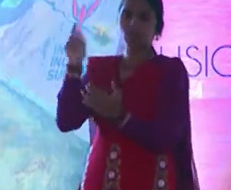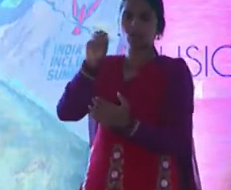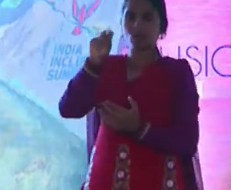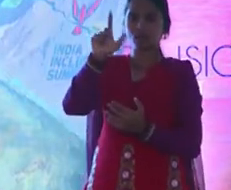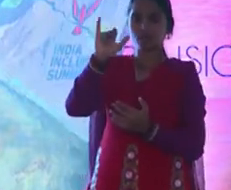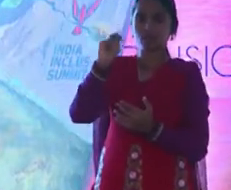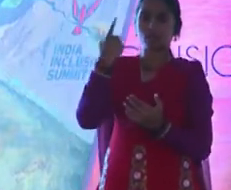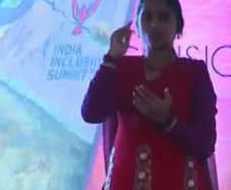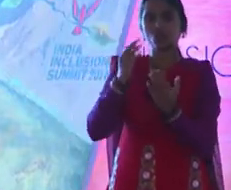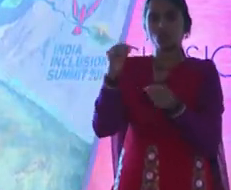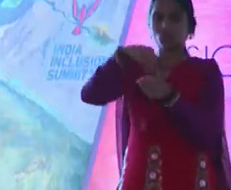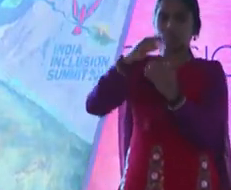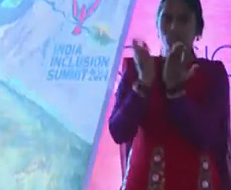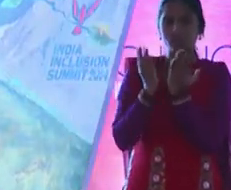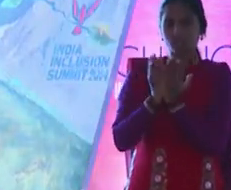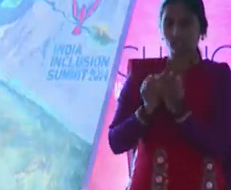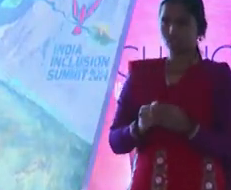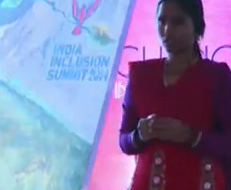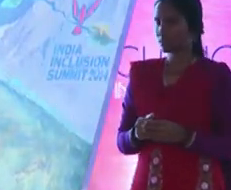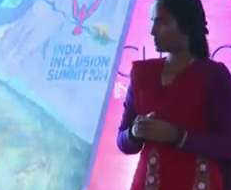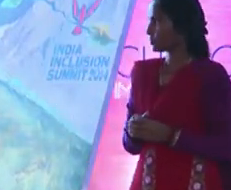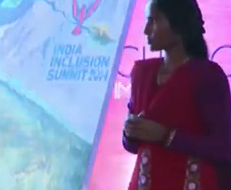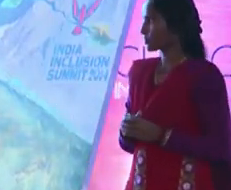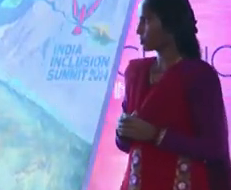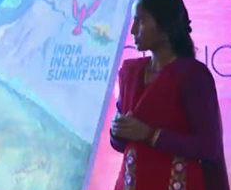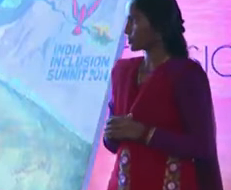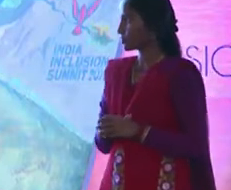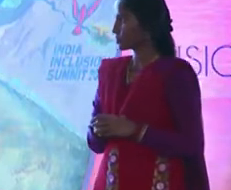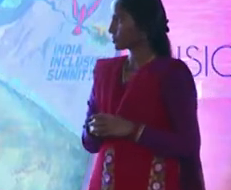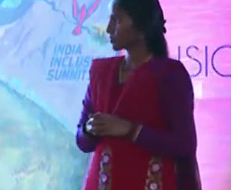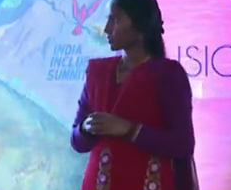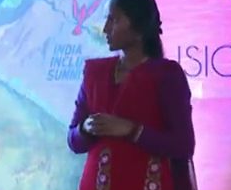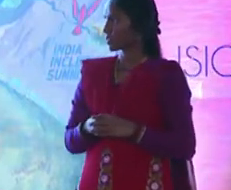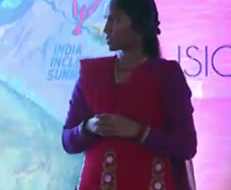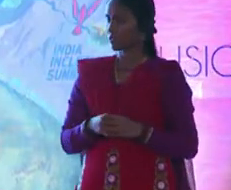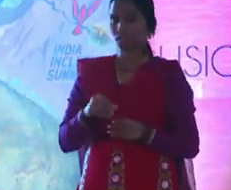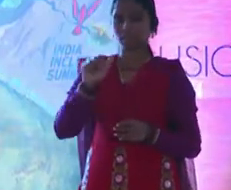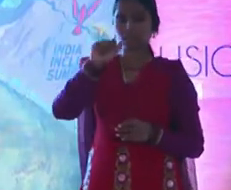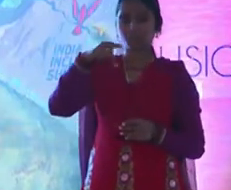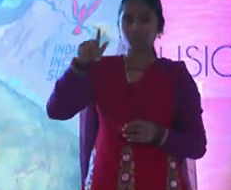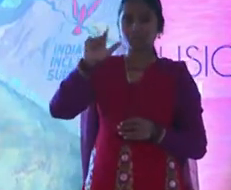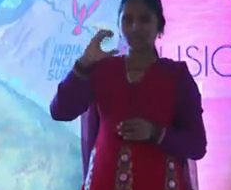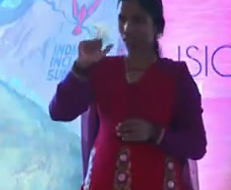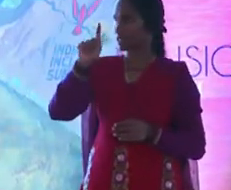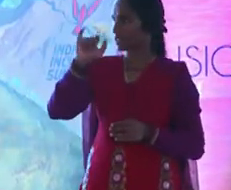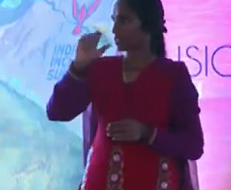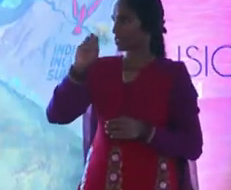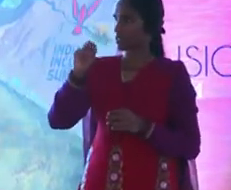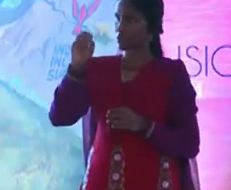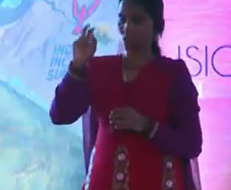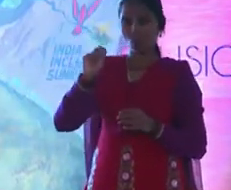scheme now for overseas scholarships. And the applications were on. I would require all of